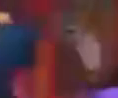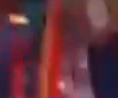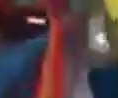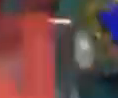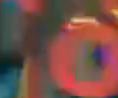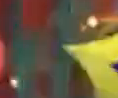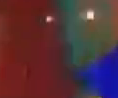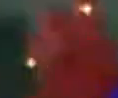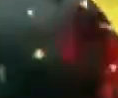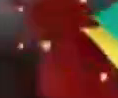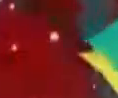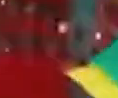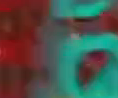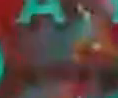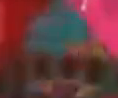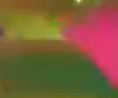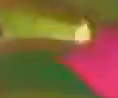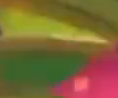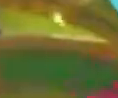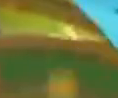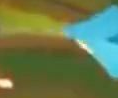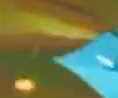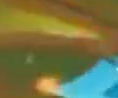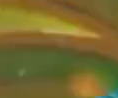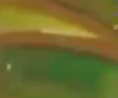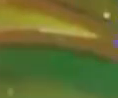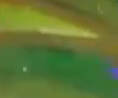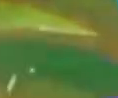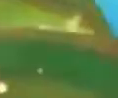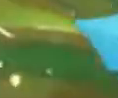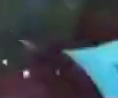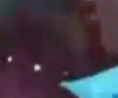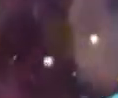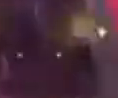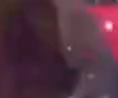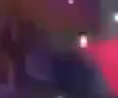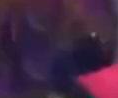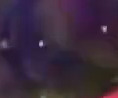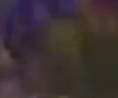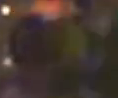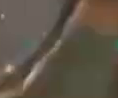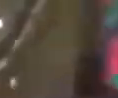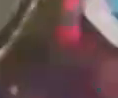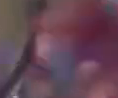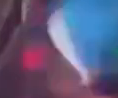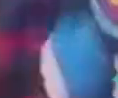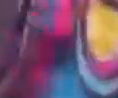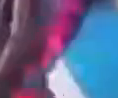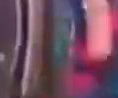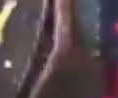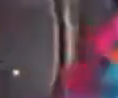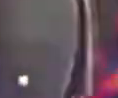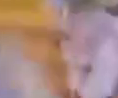Canoe. And that means that the Boxing Day and New Year's Day John Canoe parades are right around the corner. Don't get left behind.